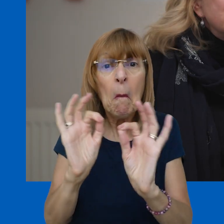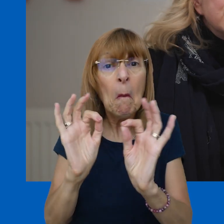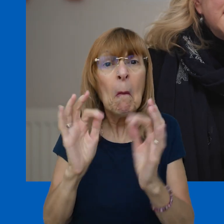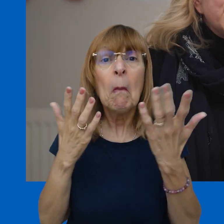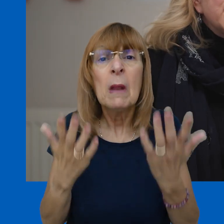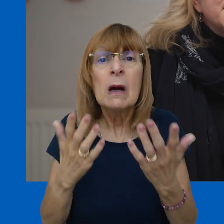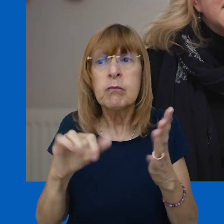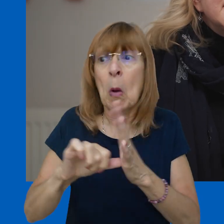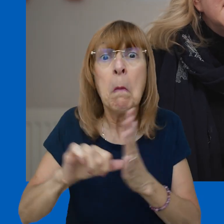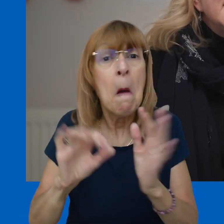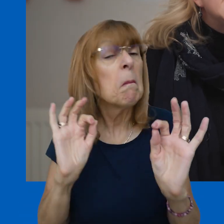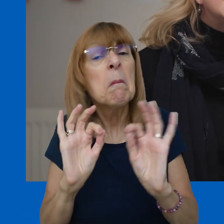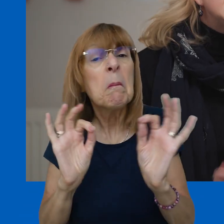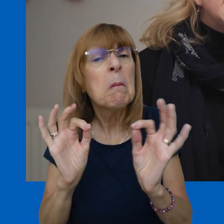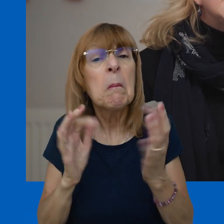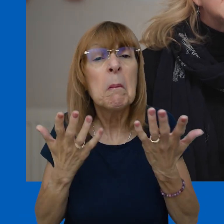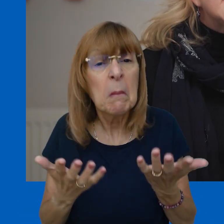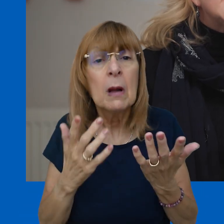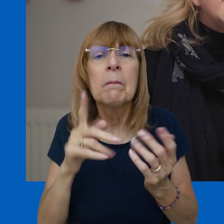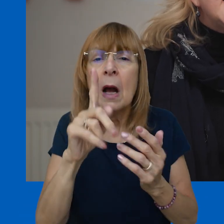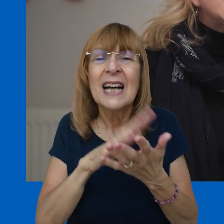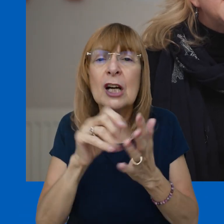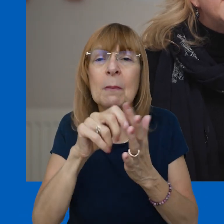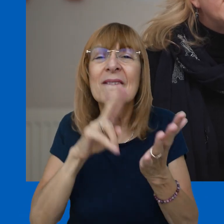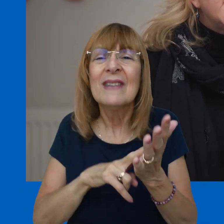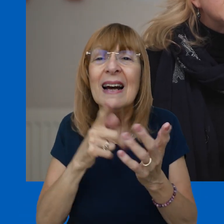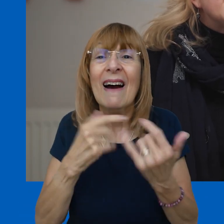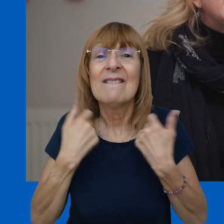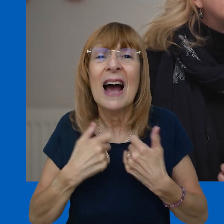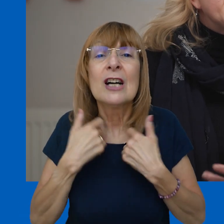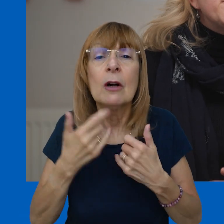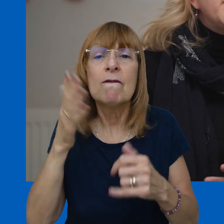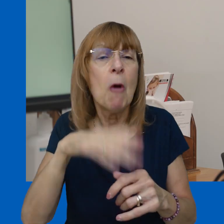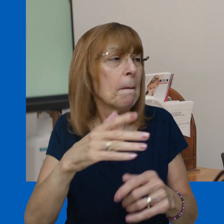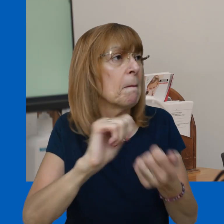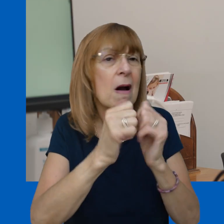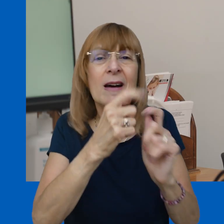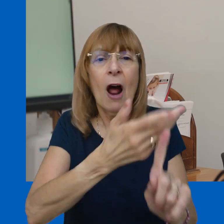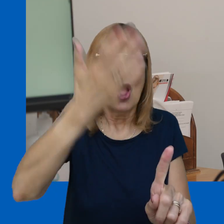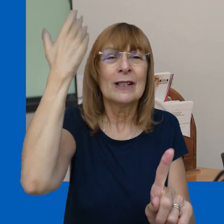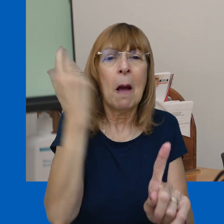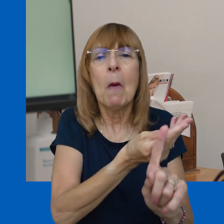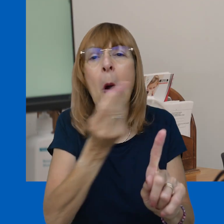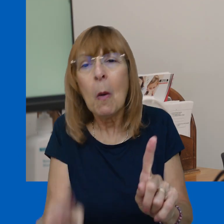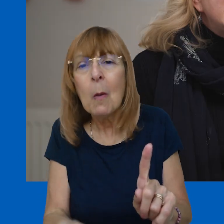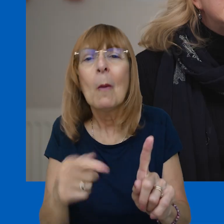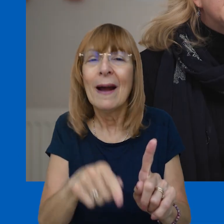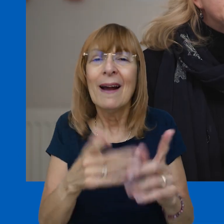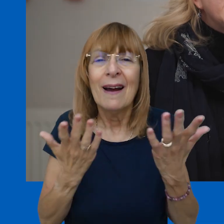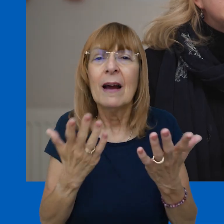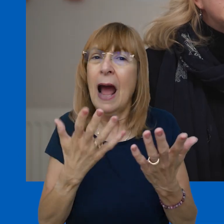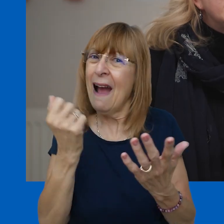and may not cause any problems. This means an HPV infection may have come from a partner a long time ago. There are